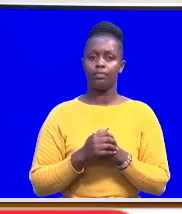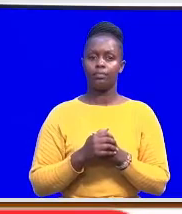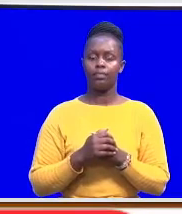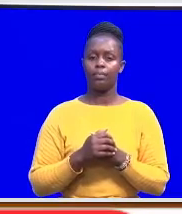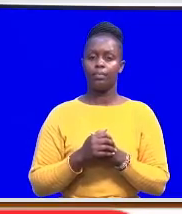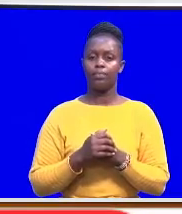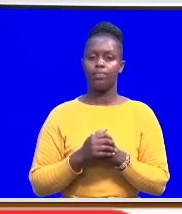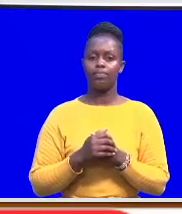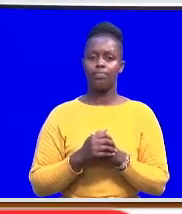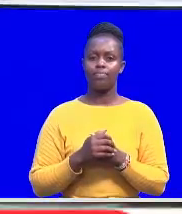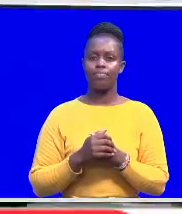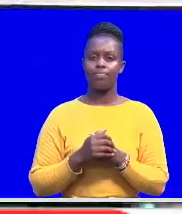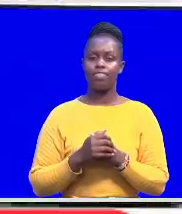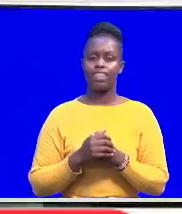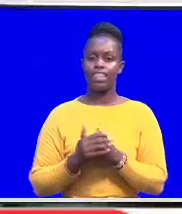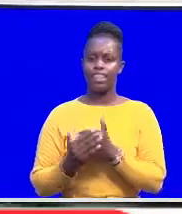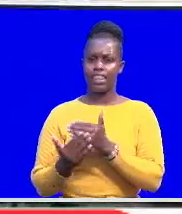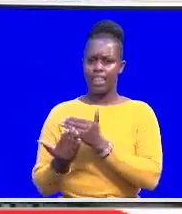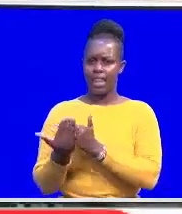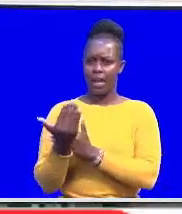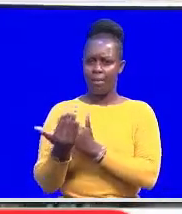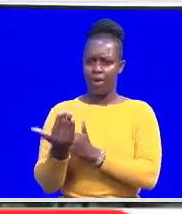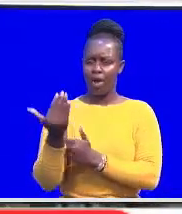At the crack of dawn,